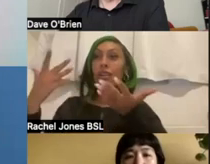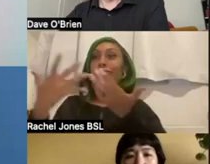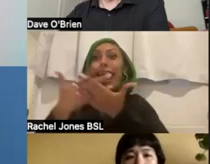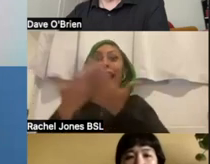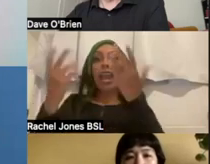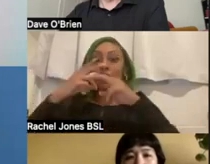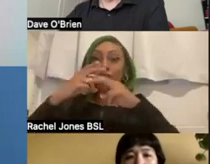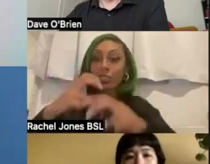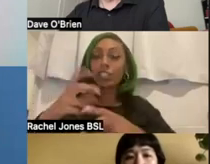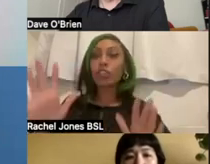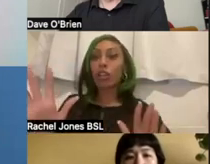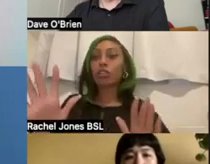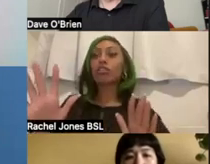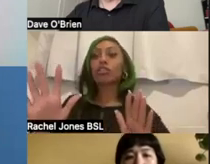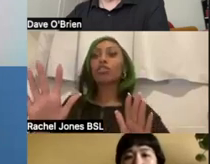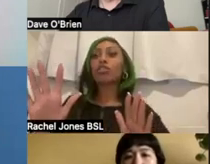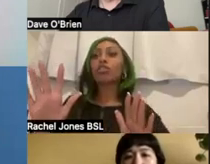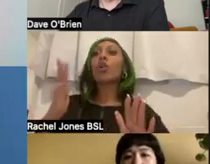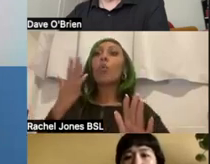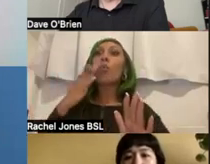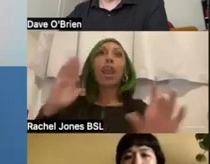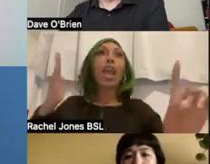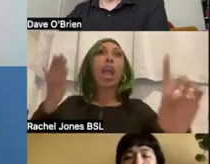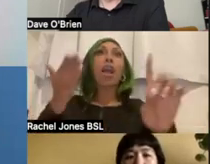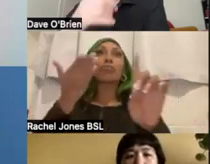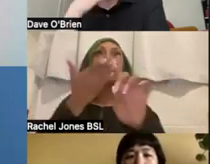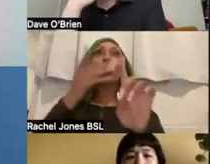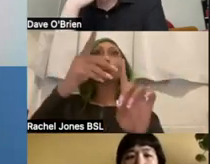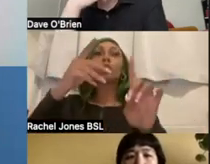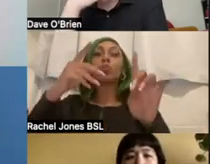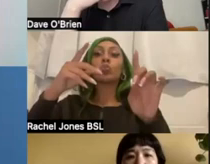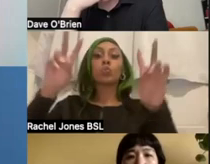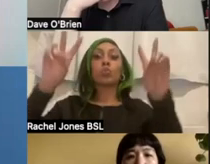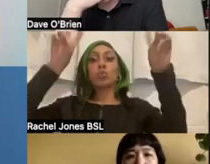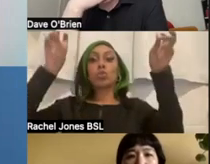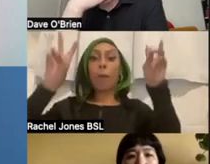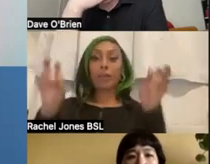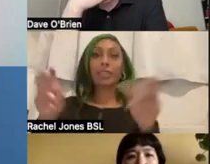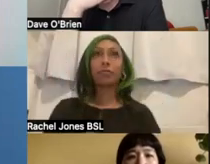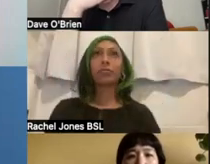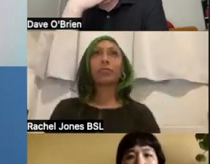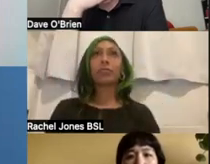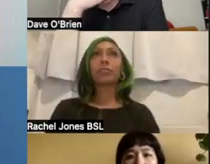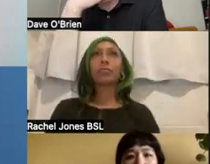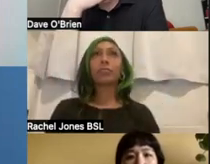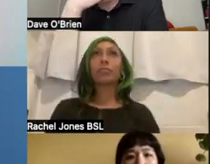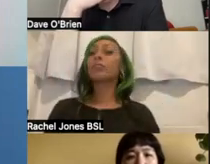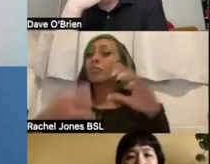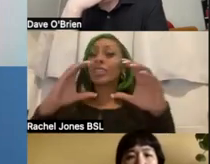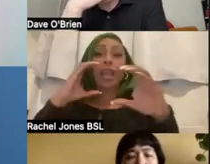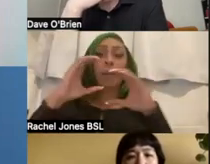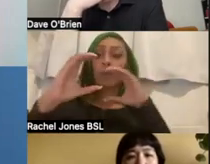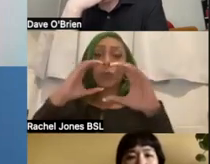these subjects. And by this, I mean communicating clearly and honestly the aims of the research and what